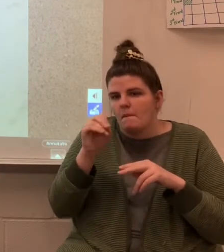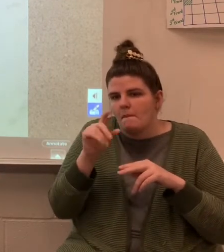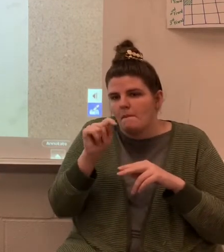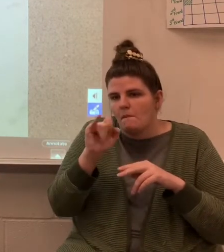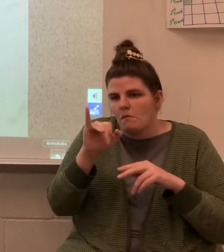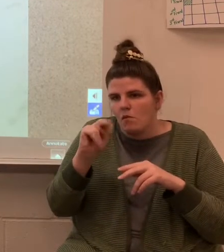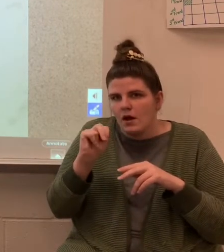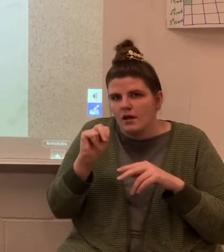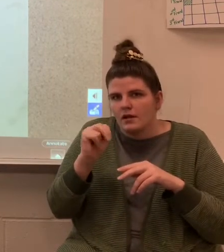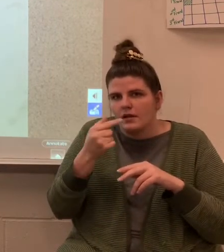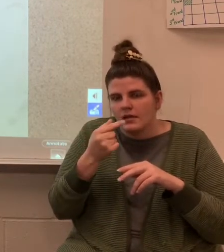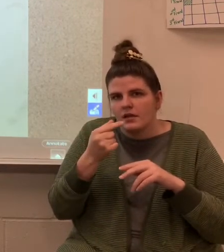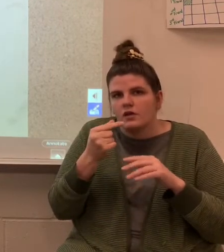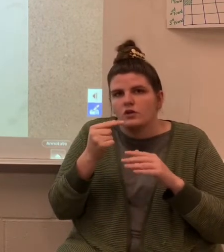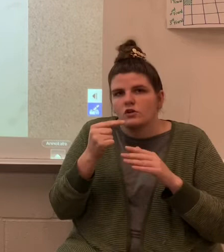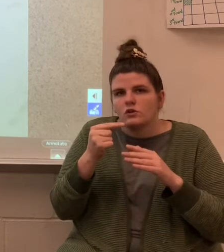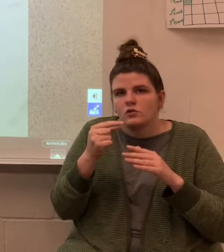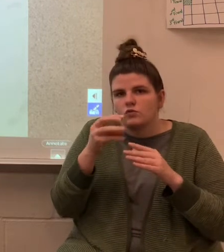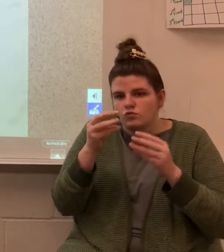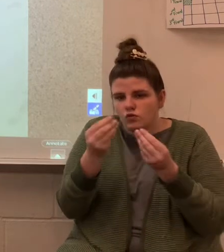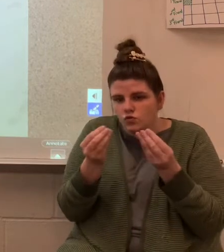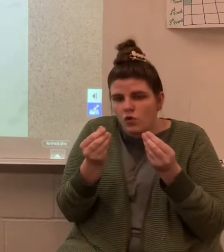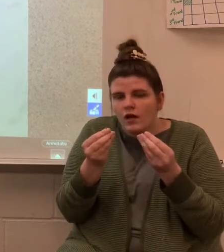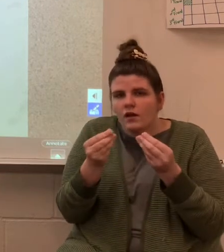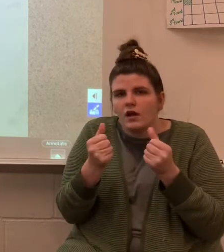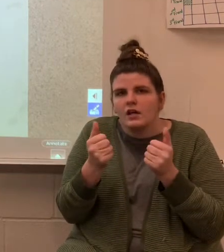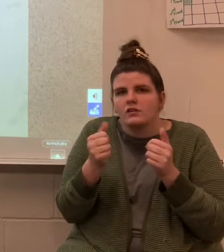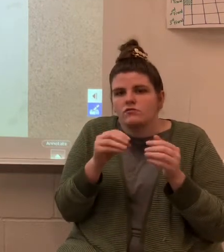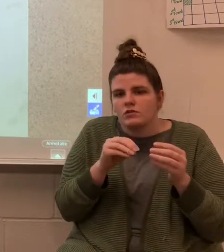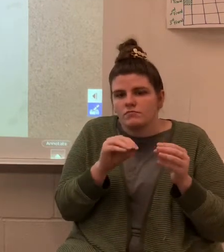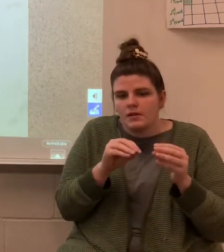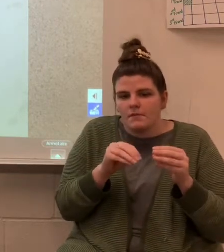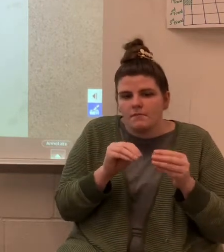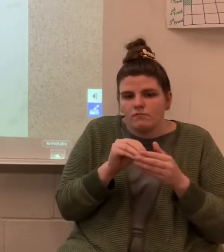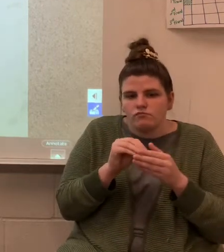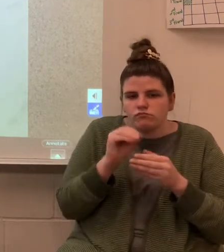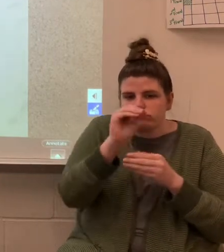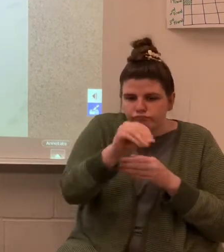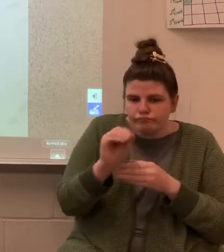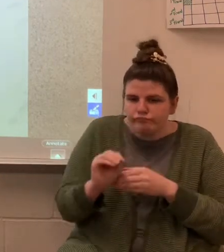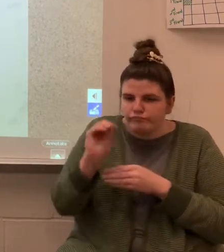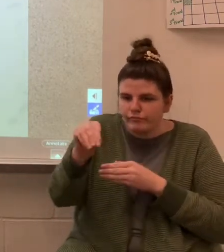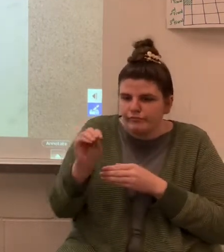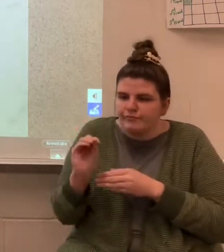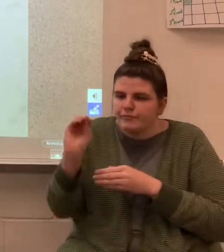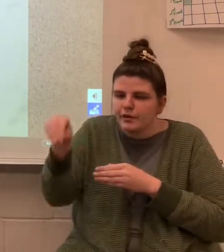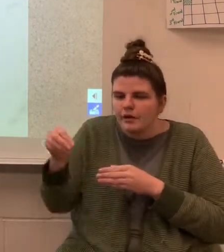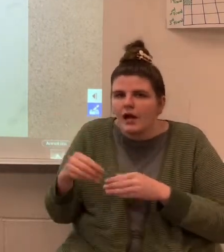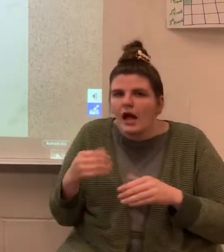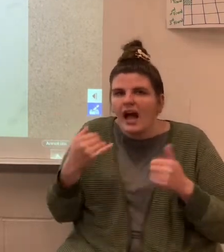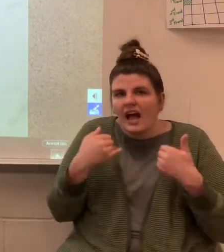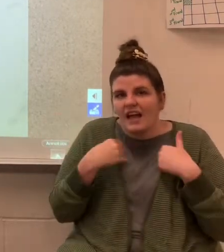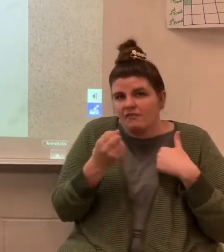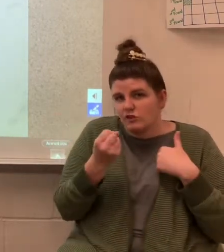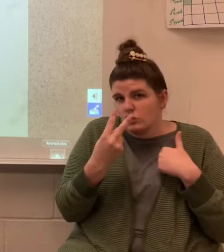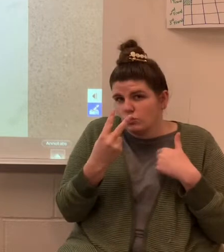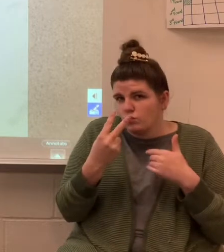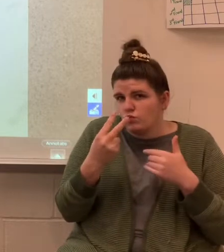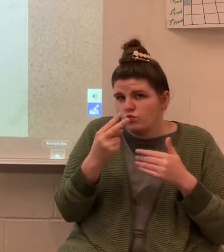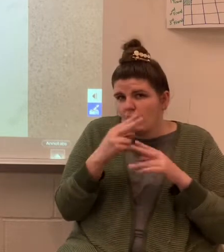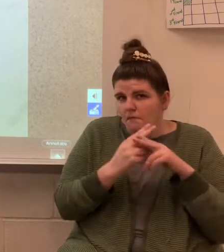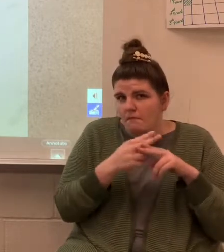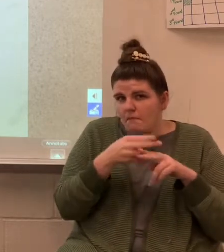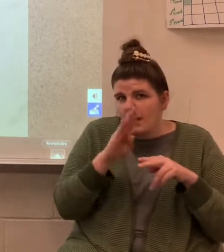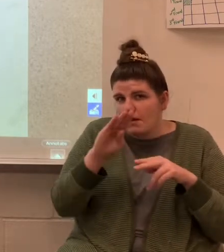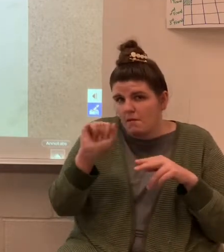soil into each flower pot. How many flower pots can he fill? So once again, I have a 12-pound bag of potting soil, and I